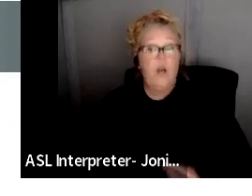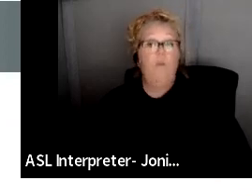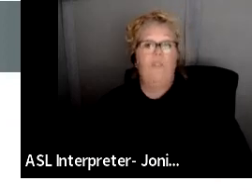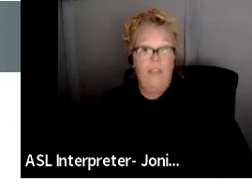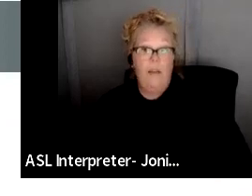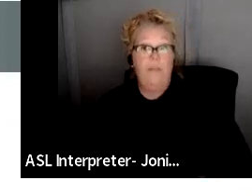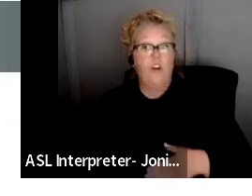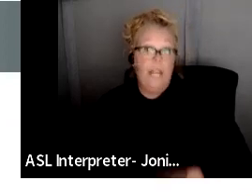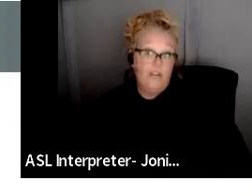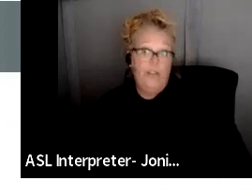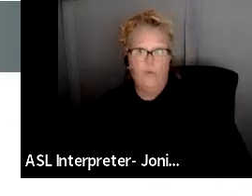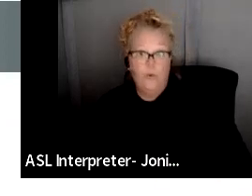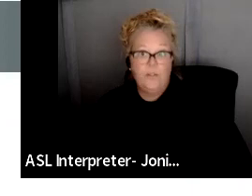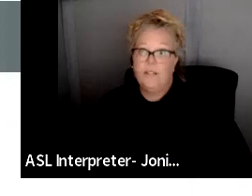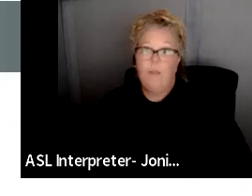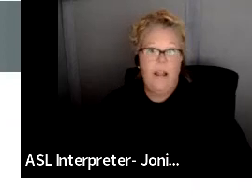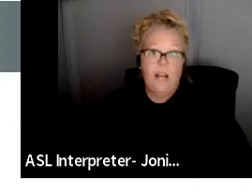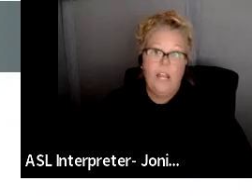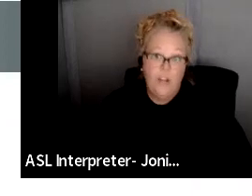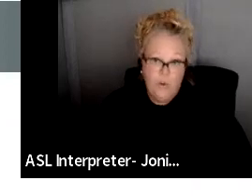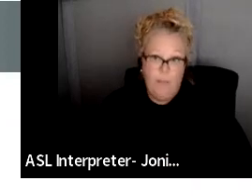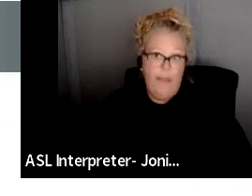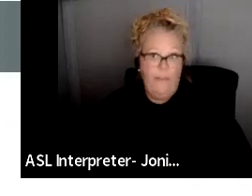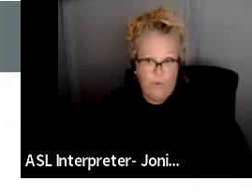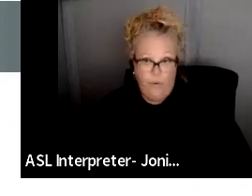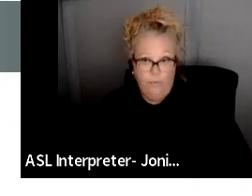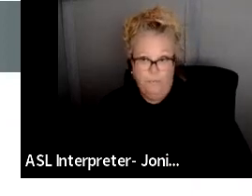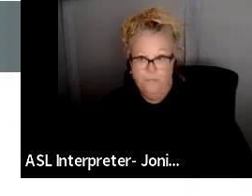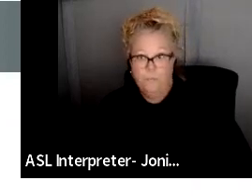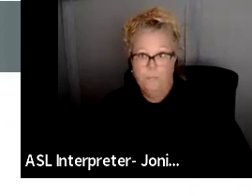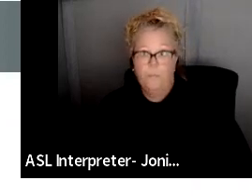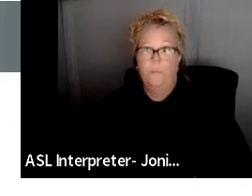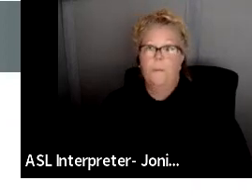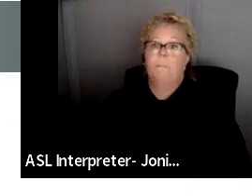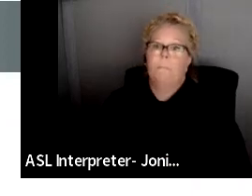just to notify them that you're entering the room, since they might not hear you coming in the room.